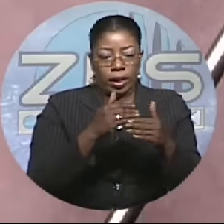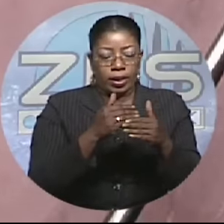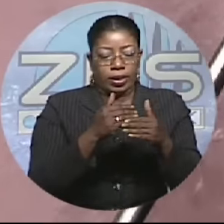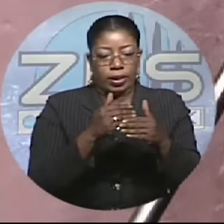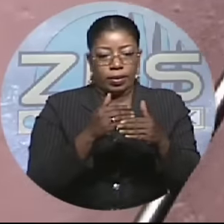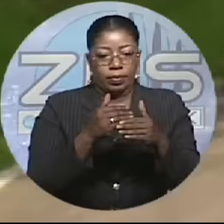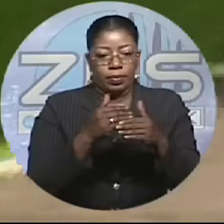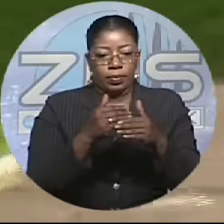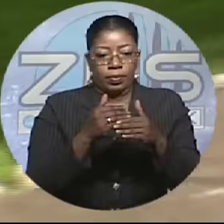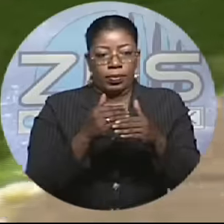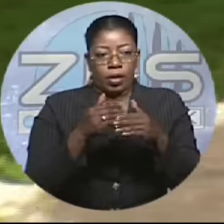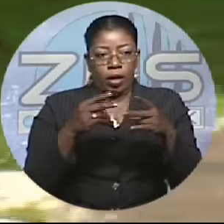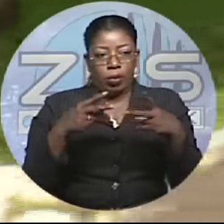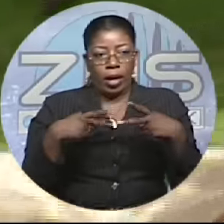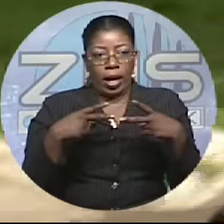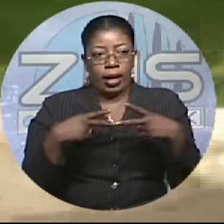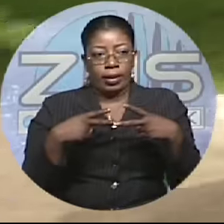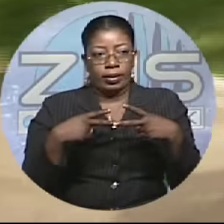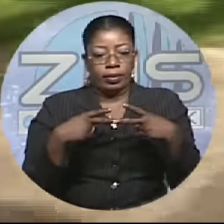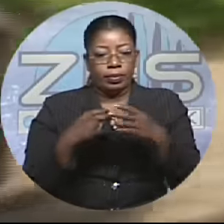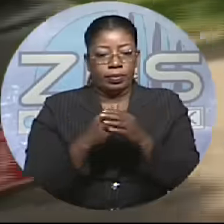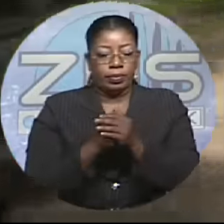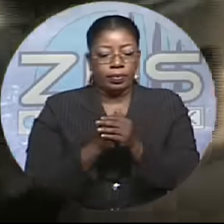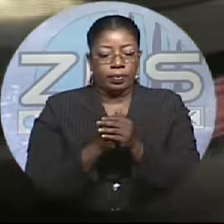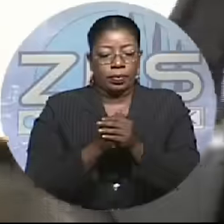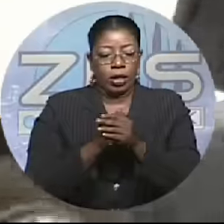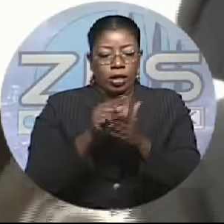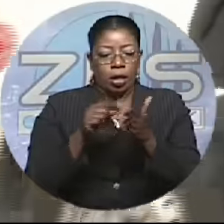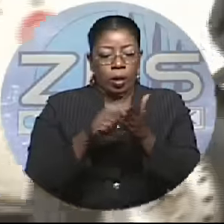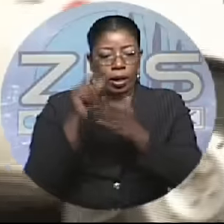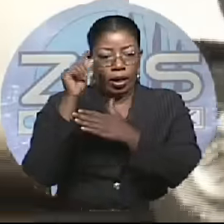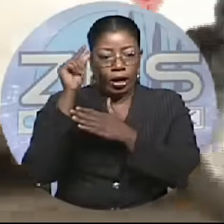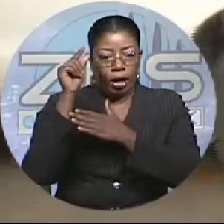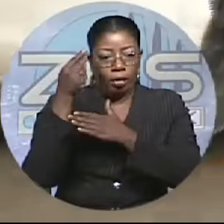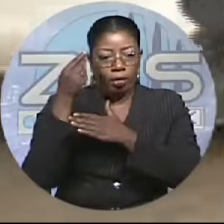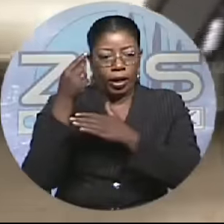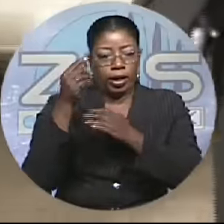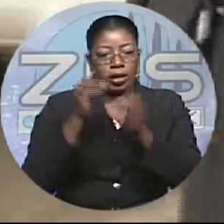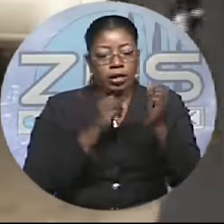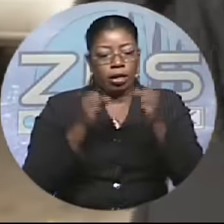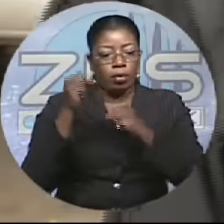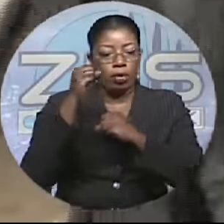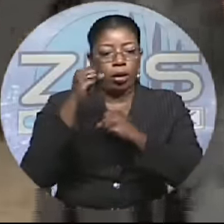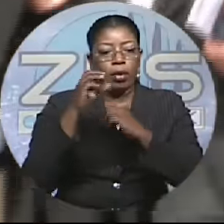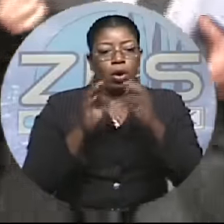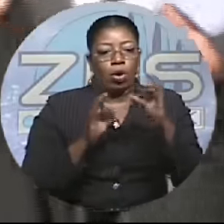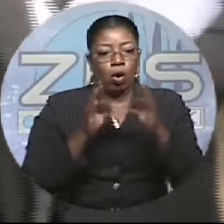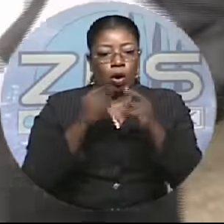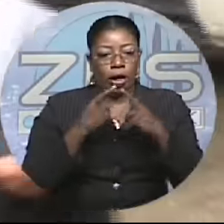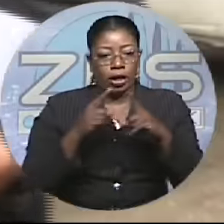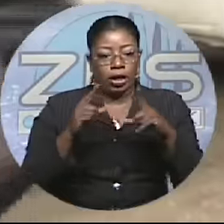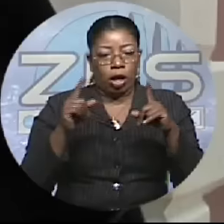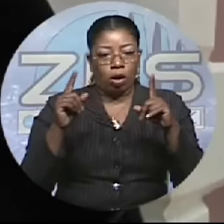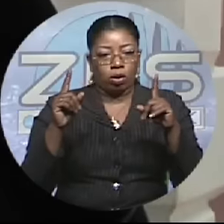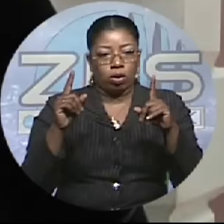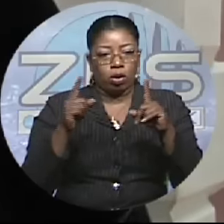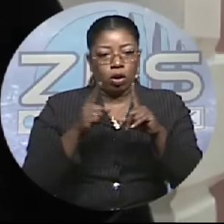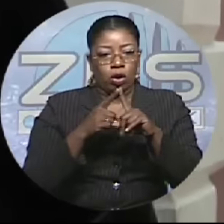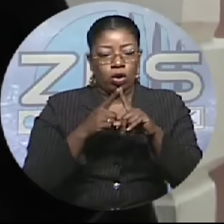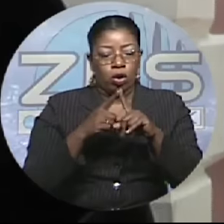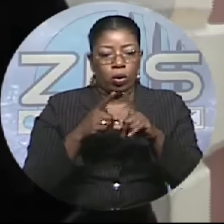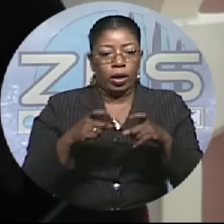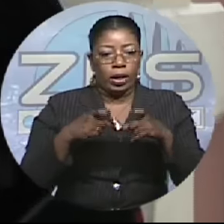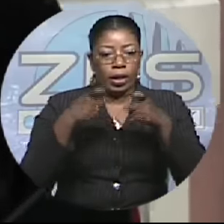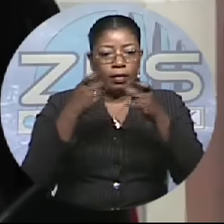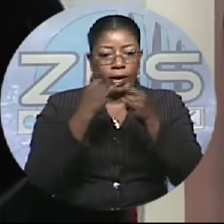up, a term we've heard in this process when the government petitioned its own Supreme Court on the matter and announced the intention to appoint